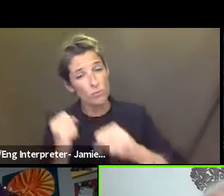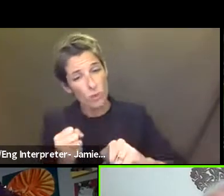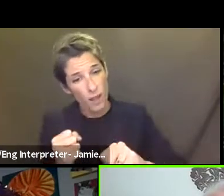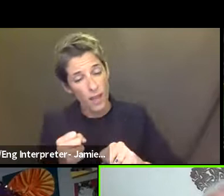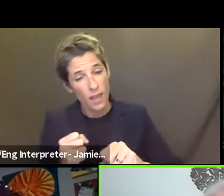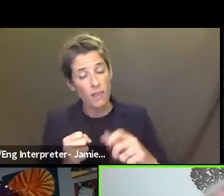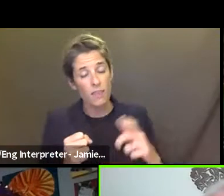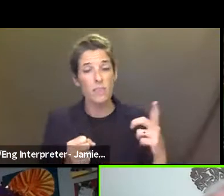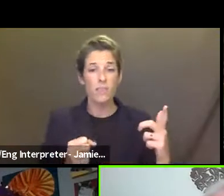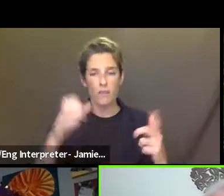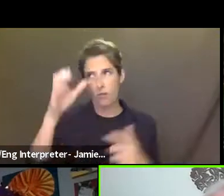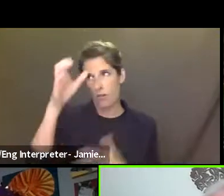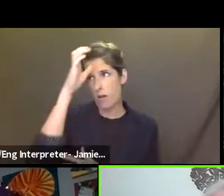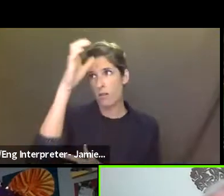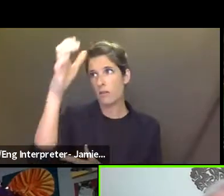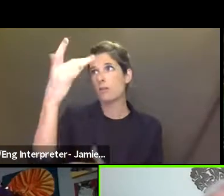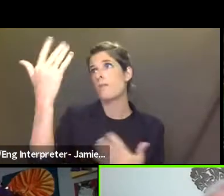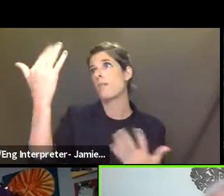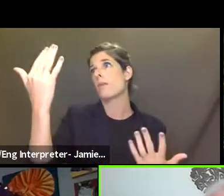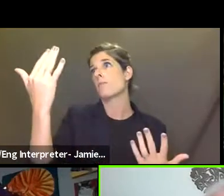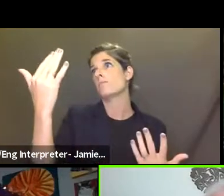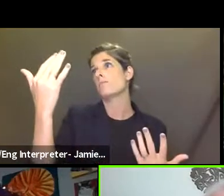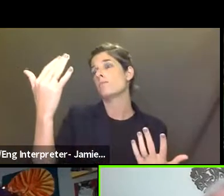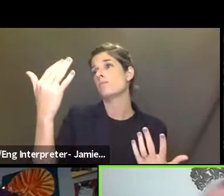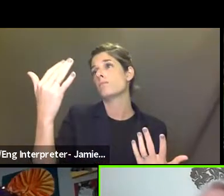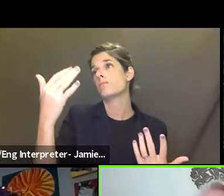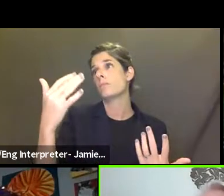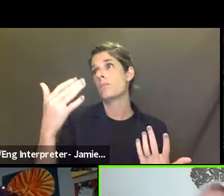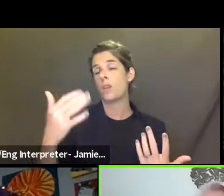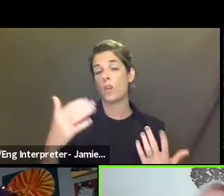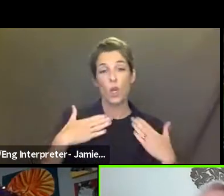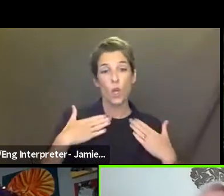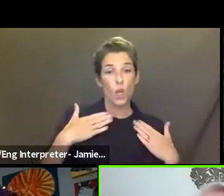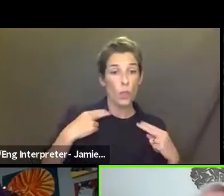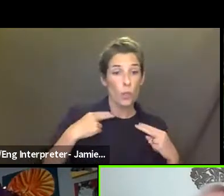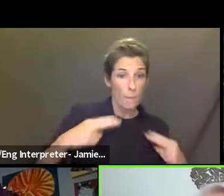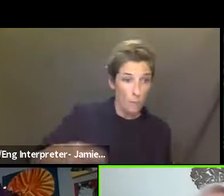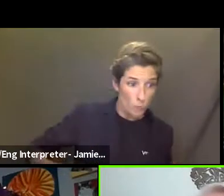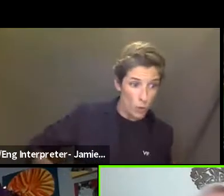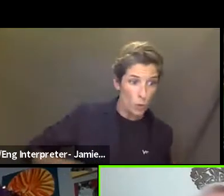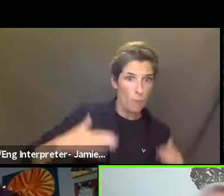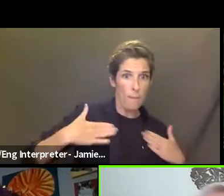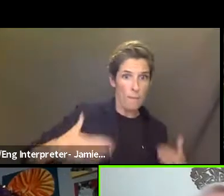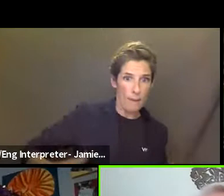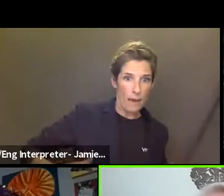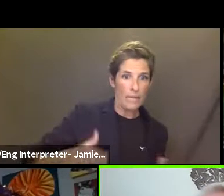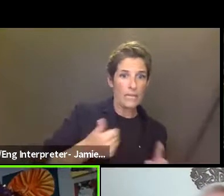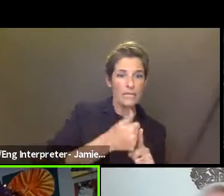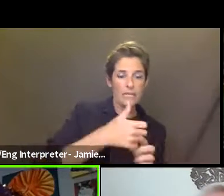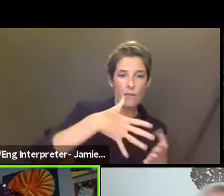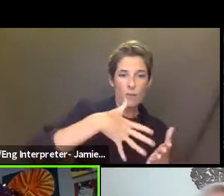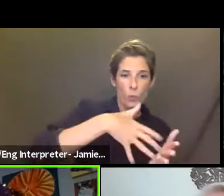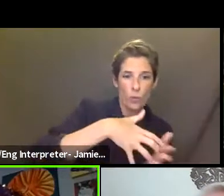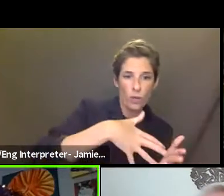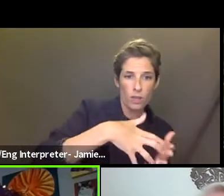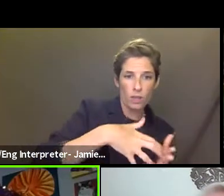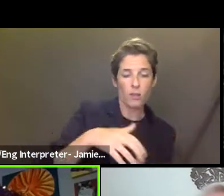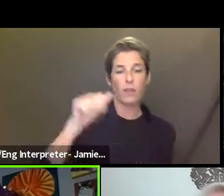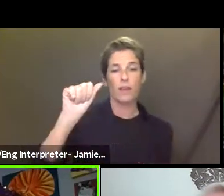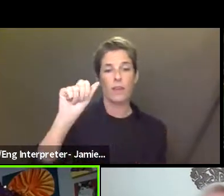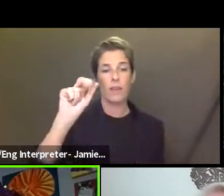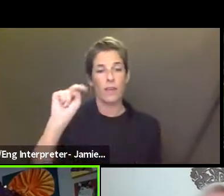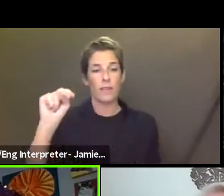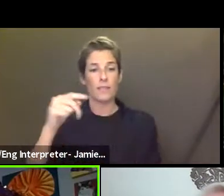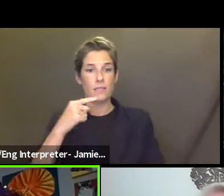Prahlad's concept that, or assertion that human beings are incredibly fragile? Yes, because